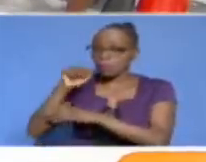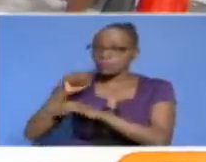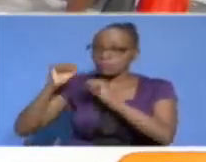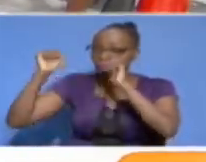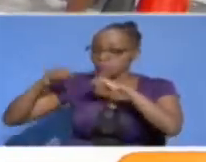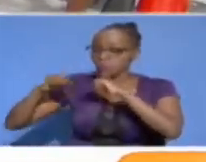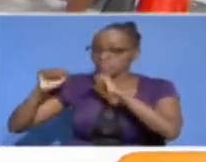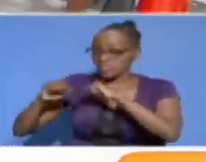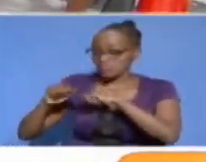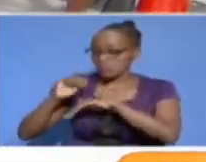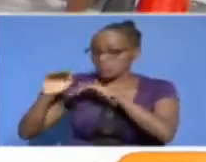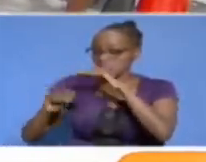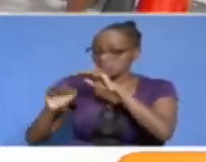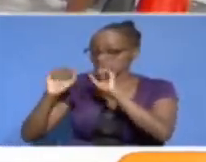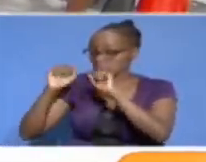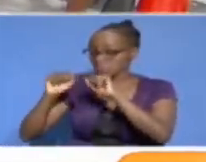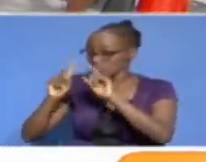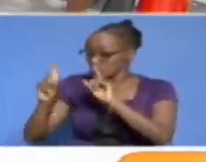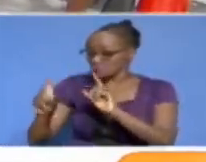possible running mate.